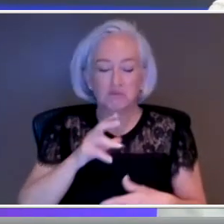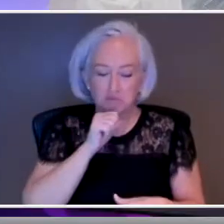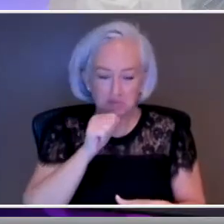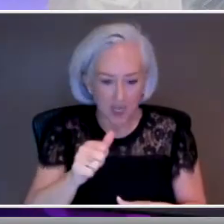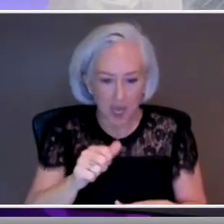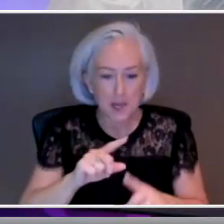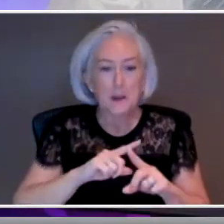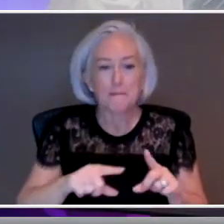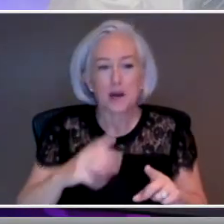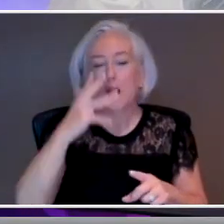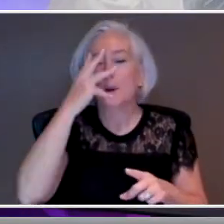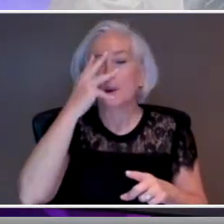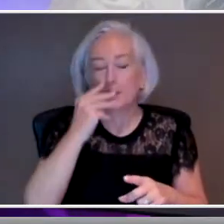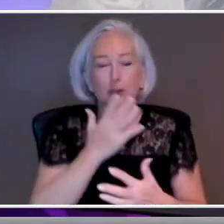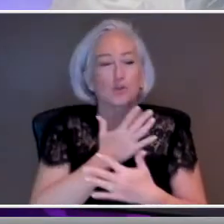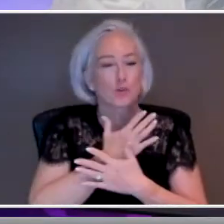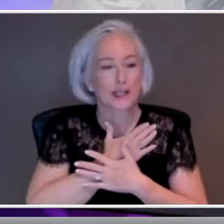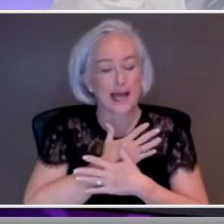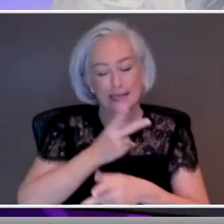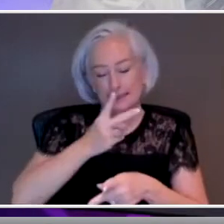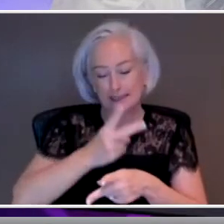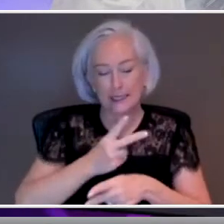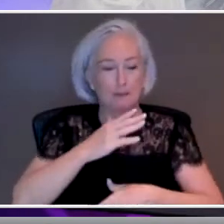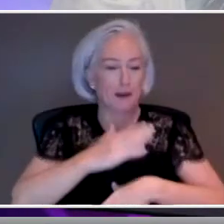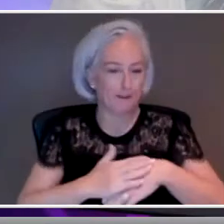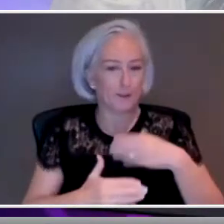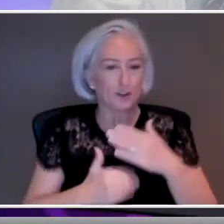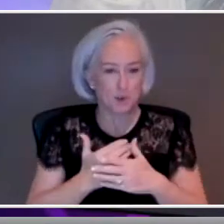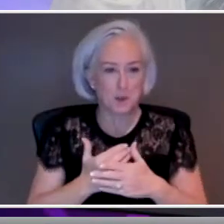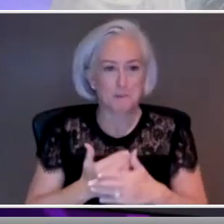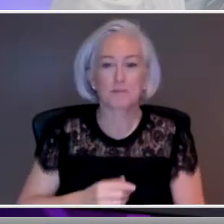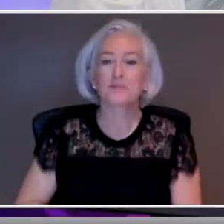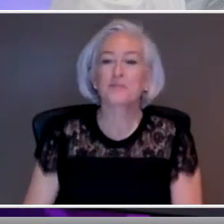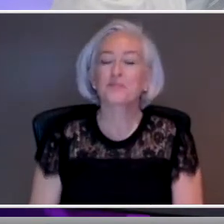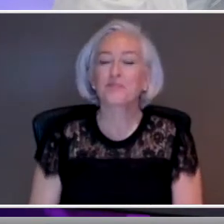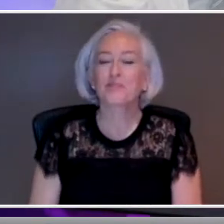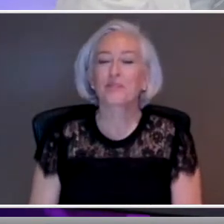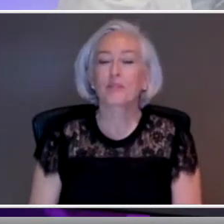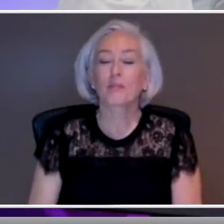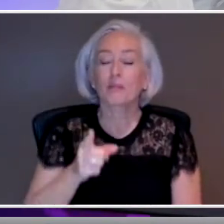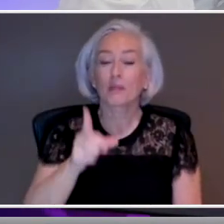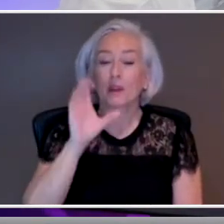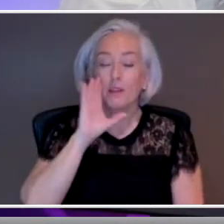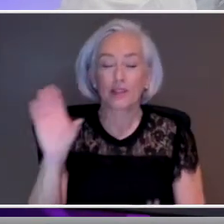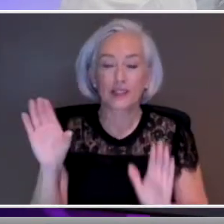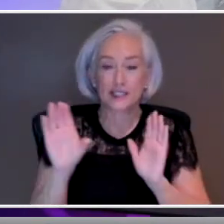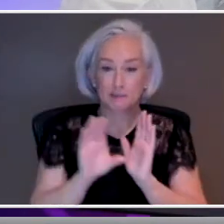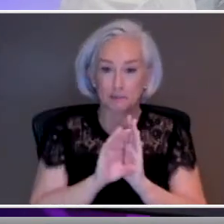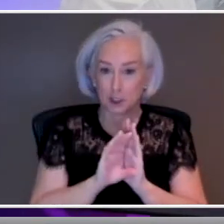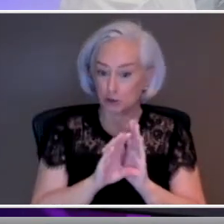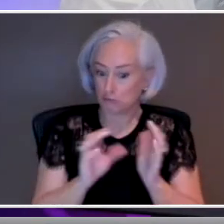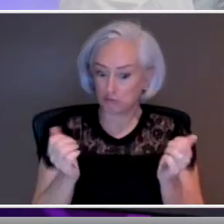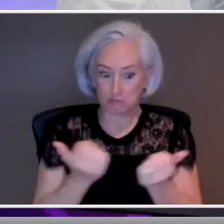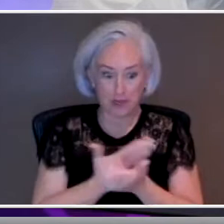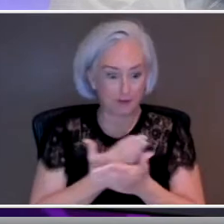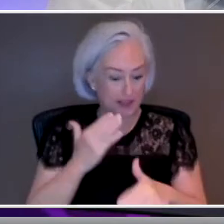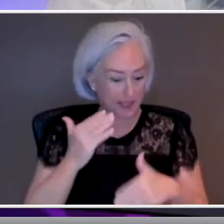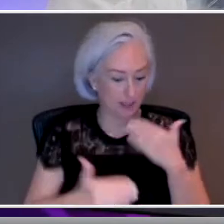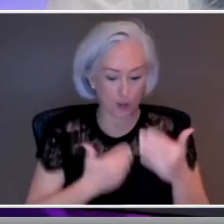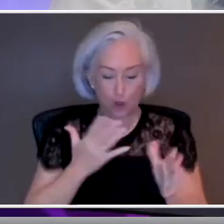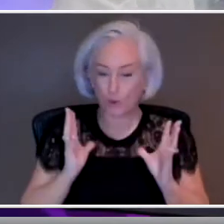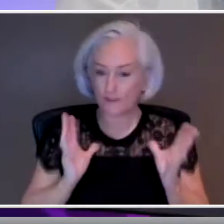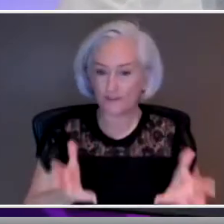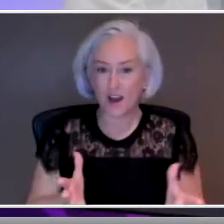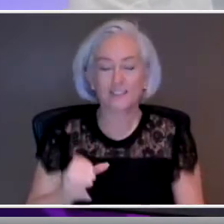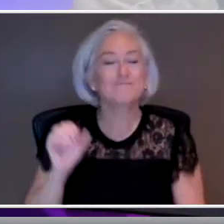comfortable. Okay, okay. Yeah. So as we look at these images, was everything going just as you expected with Ken? Yeah, so this